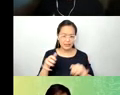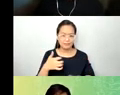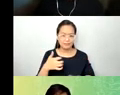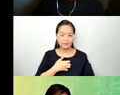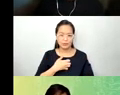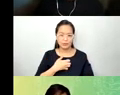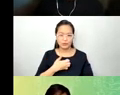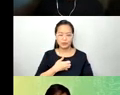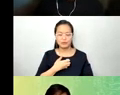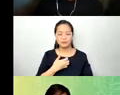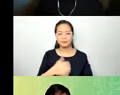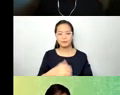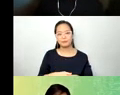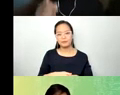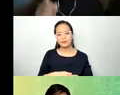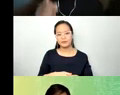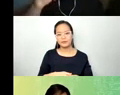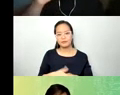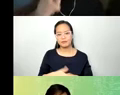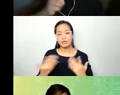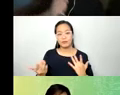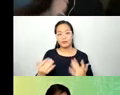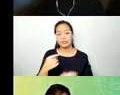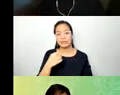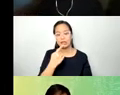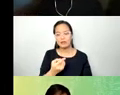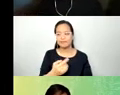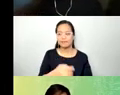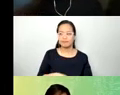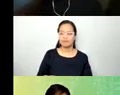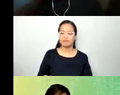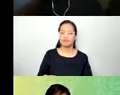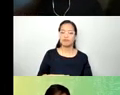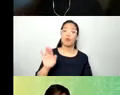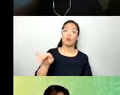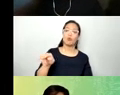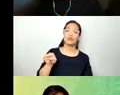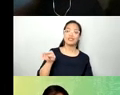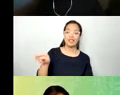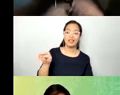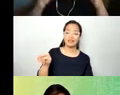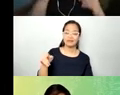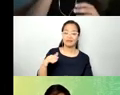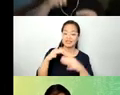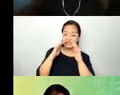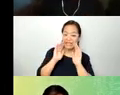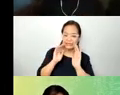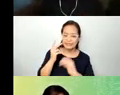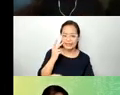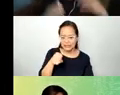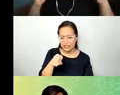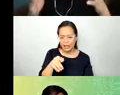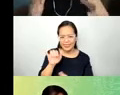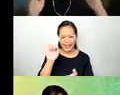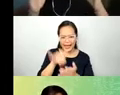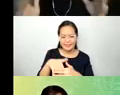can say that, hey, that sadness in that guy, kita ko, that sadness eh. But